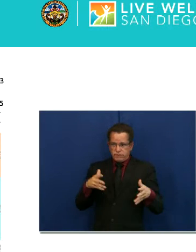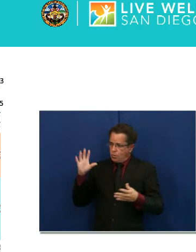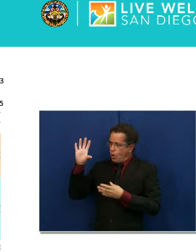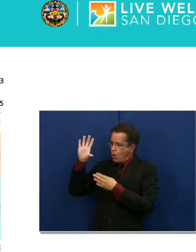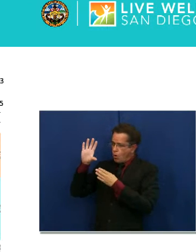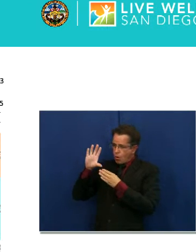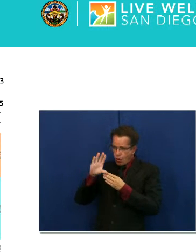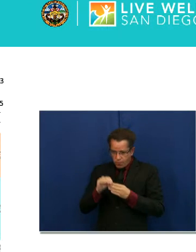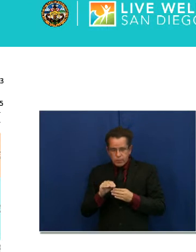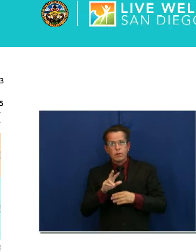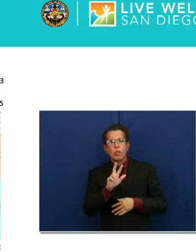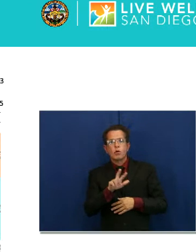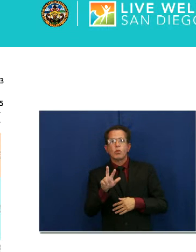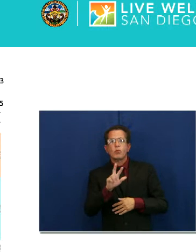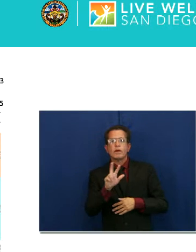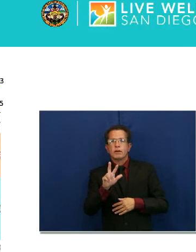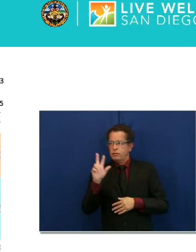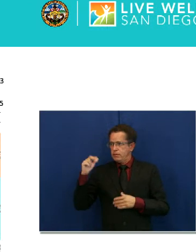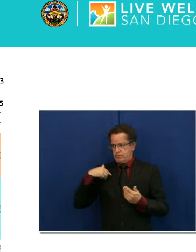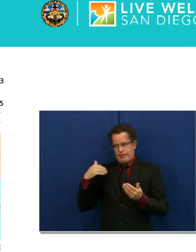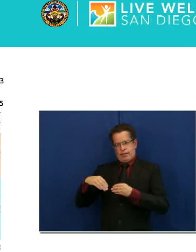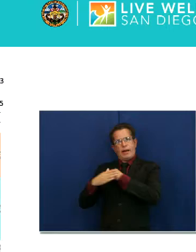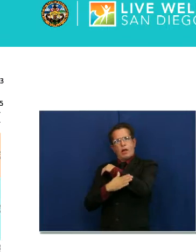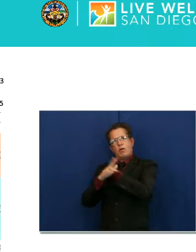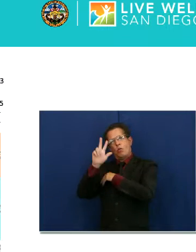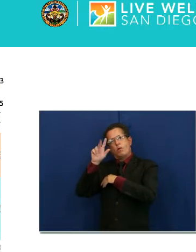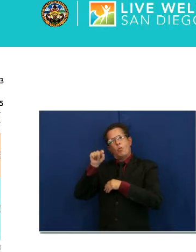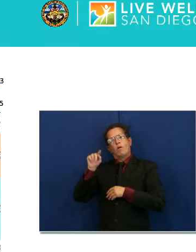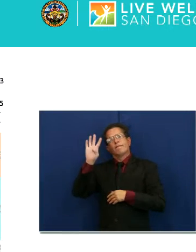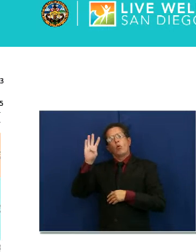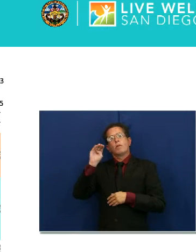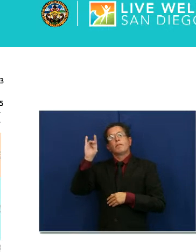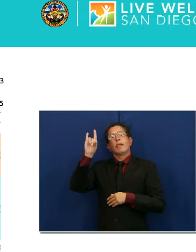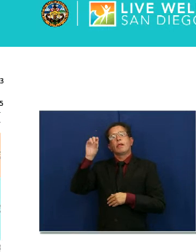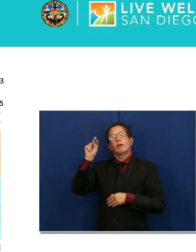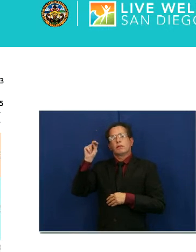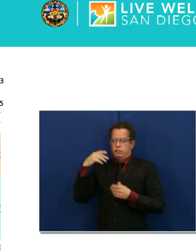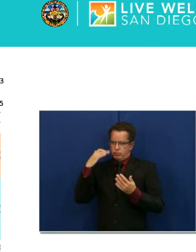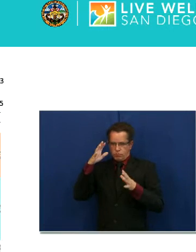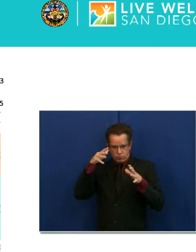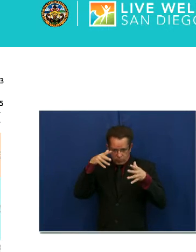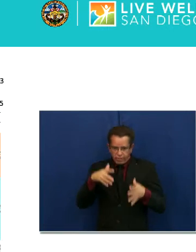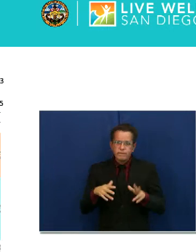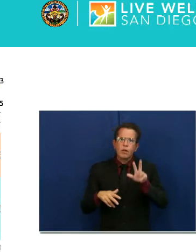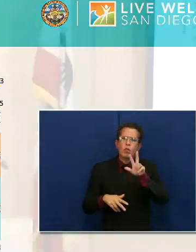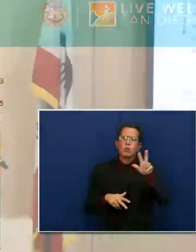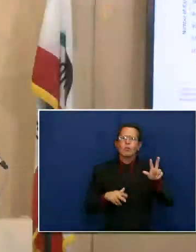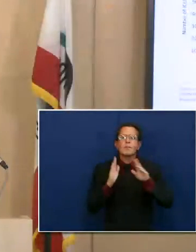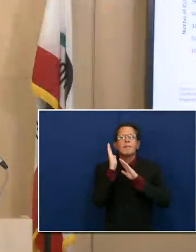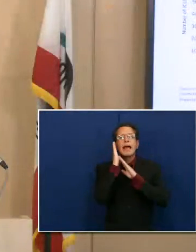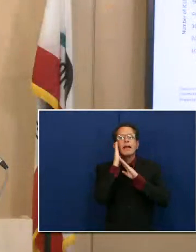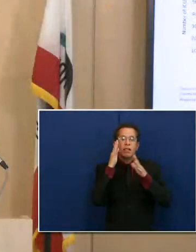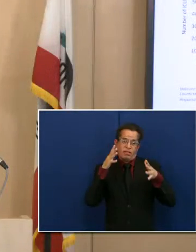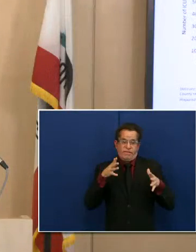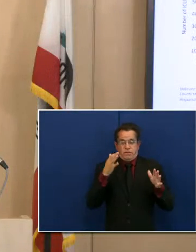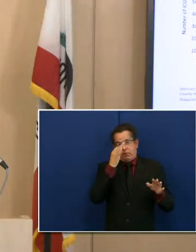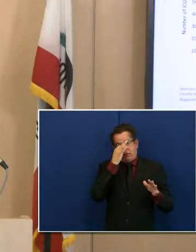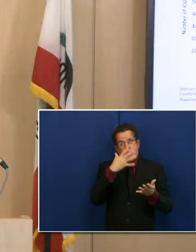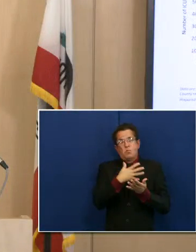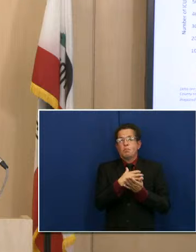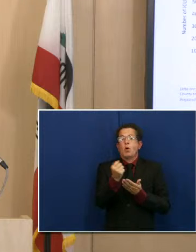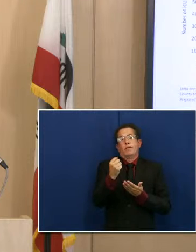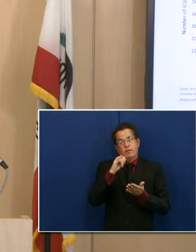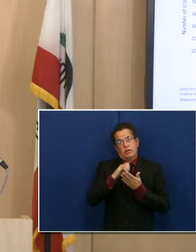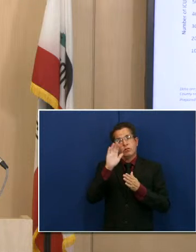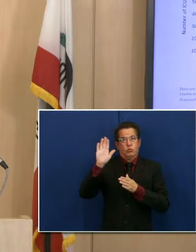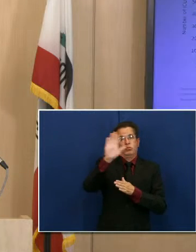of 3.4 million. And so again, this paints the very concerning picture. we face and why we all, again, have to come together to